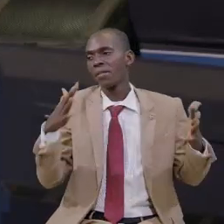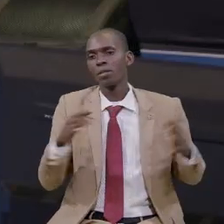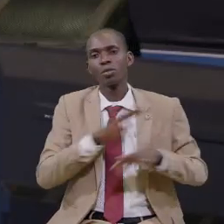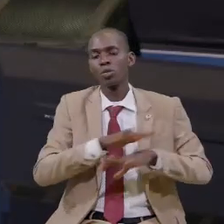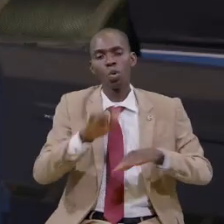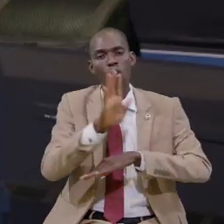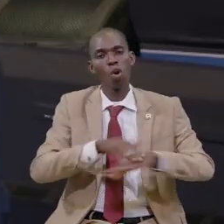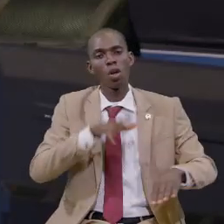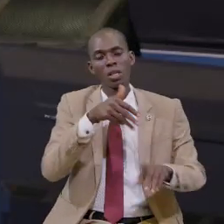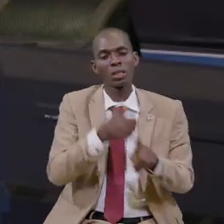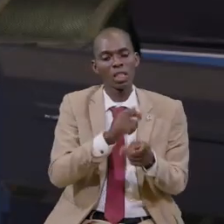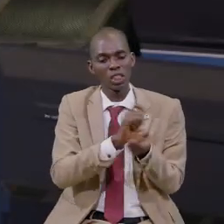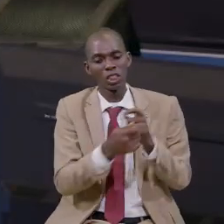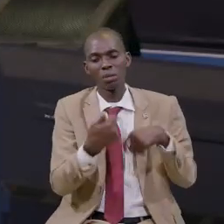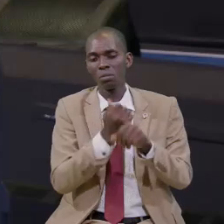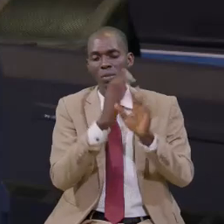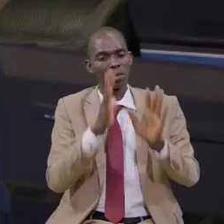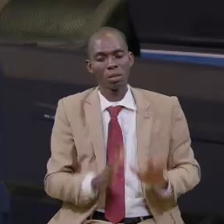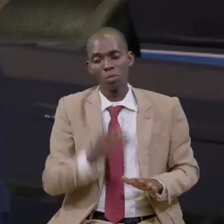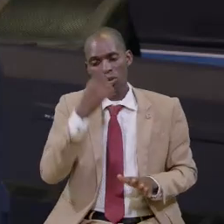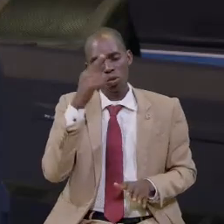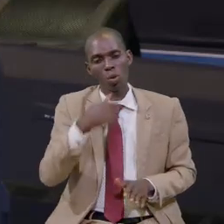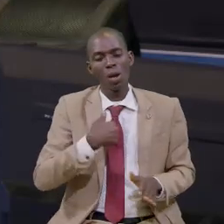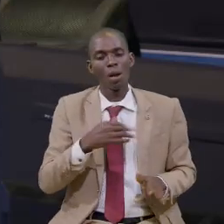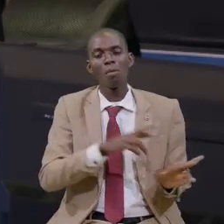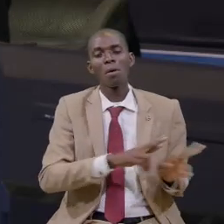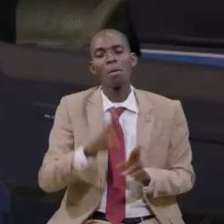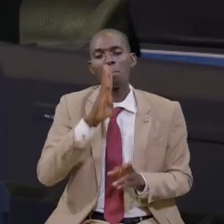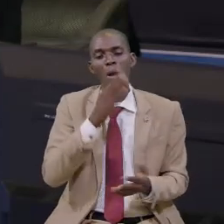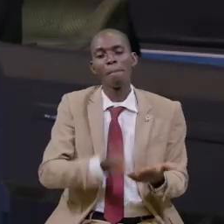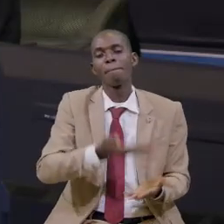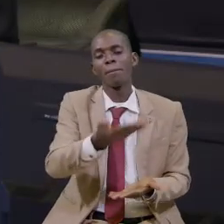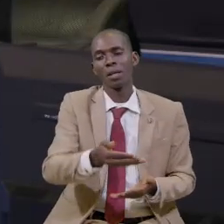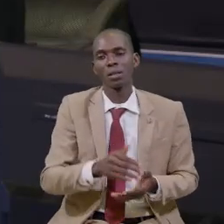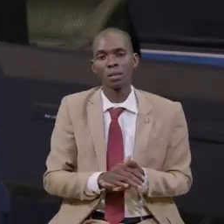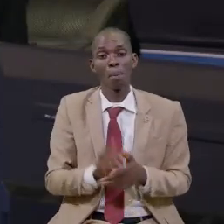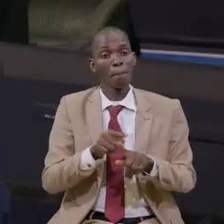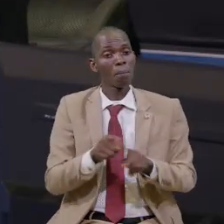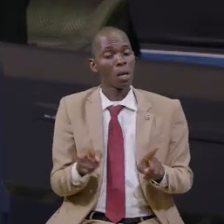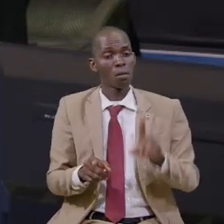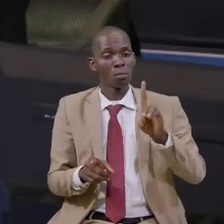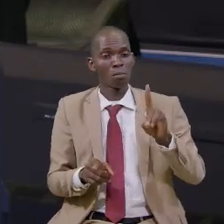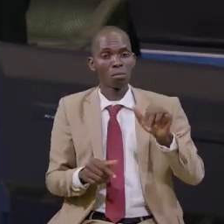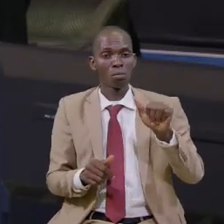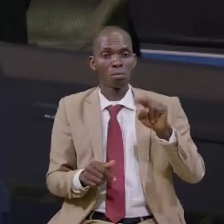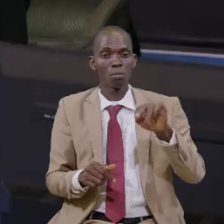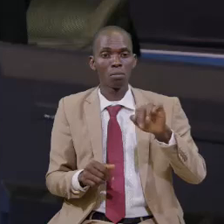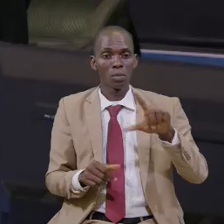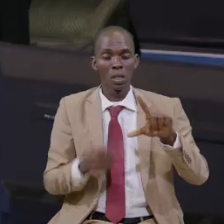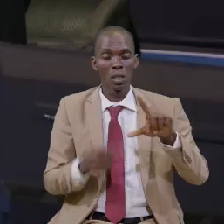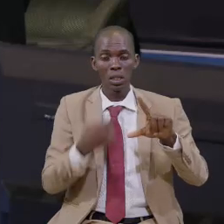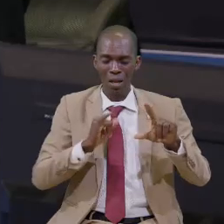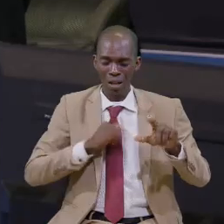are bought over. But Daniel said, I purpose in my